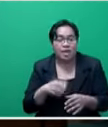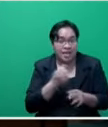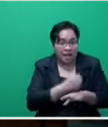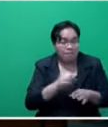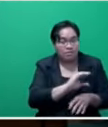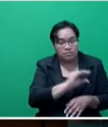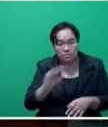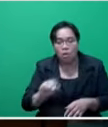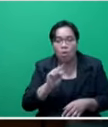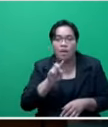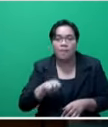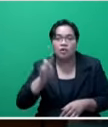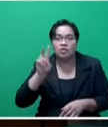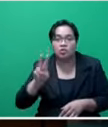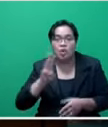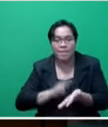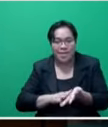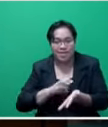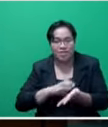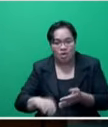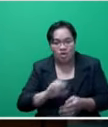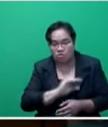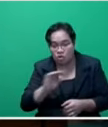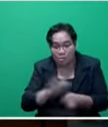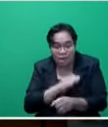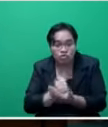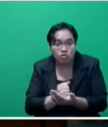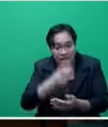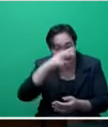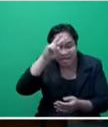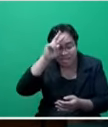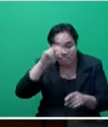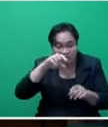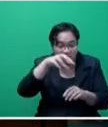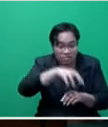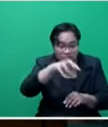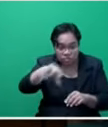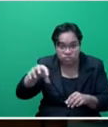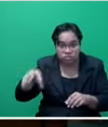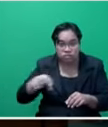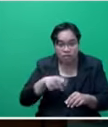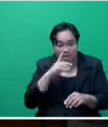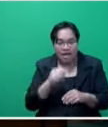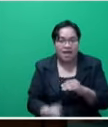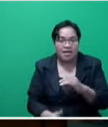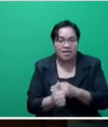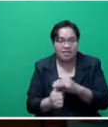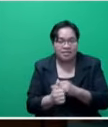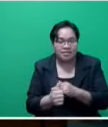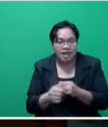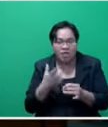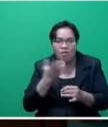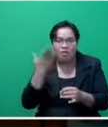1.2 million for this project to ensure that the 40 kilometers of the island, Ono, Nakasaleka, and Nadeva, can eliminate the risk